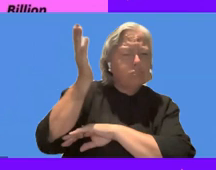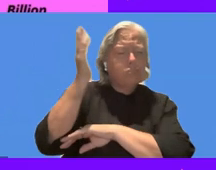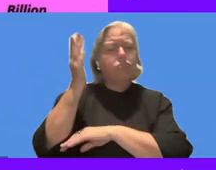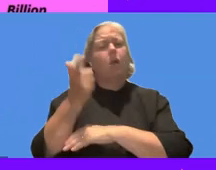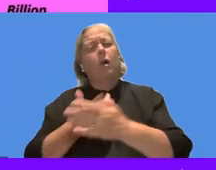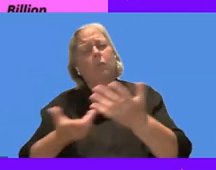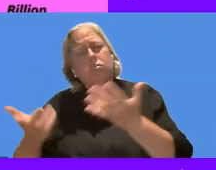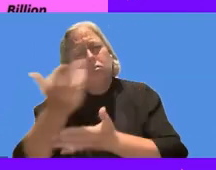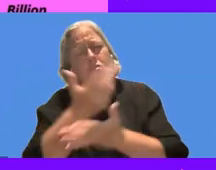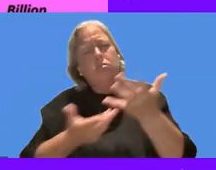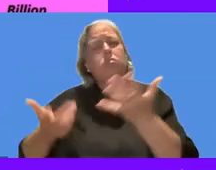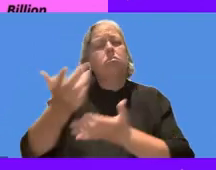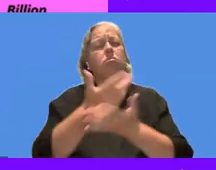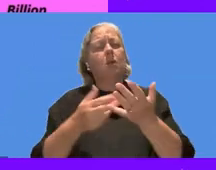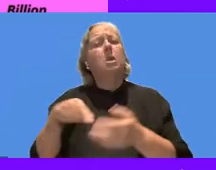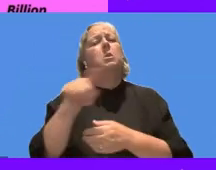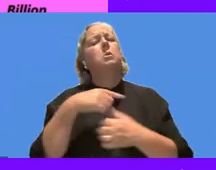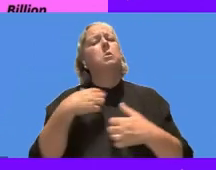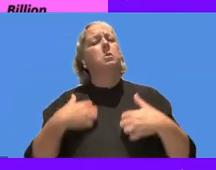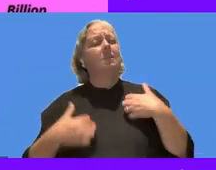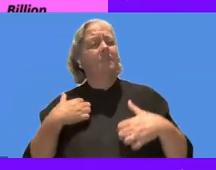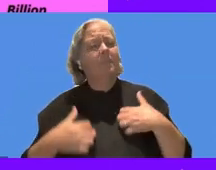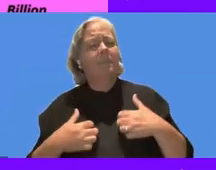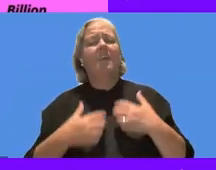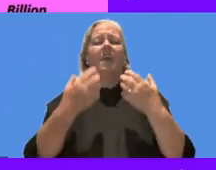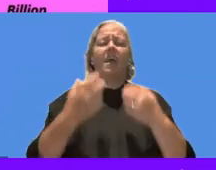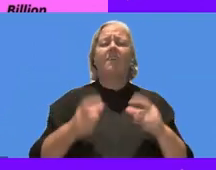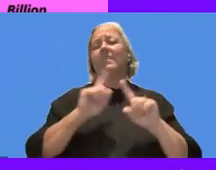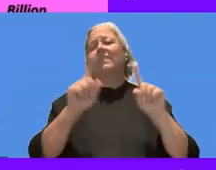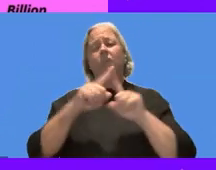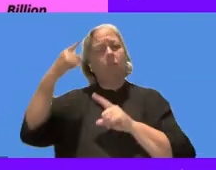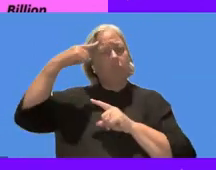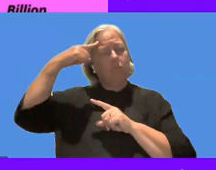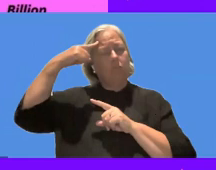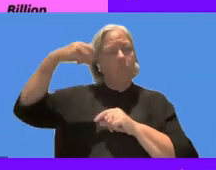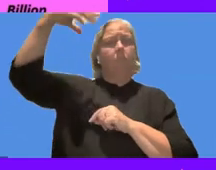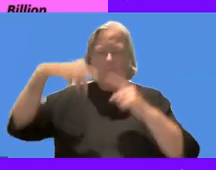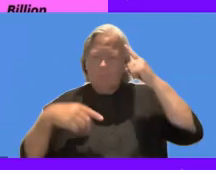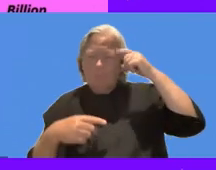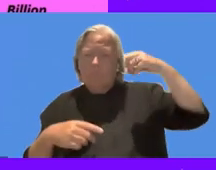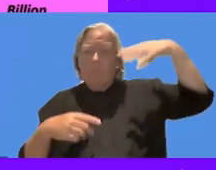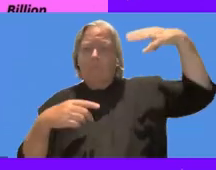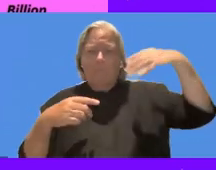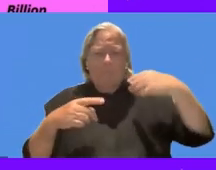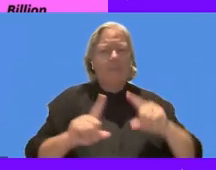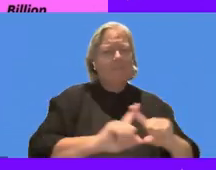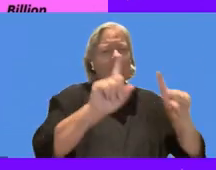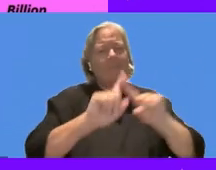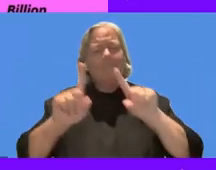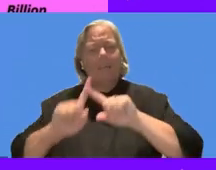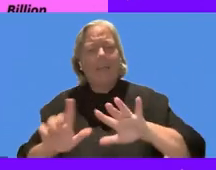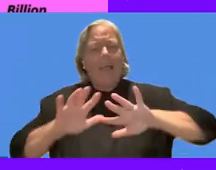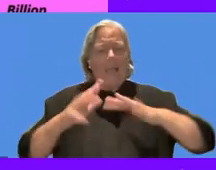there, intangible ideas and perspectives and next steps on how we can really center the voices of young